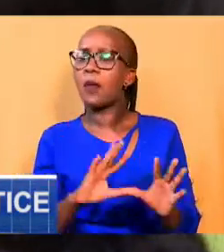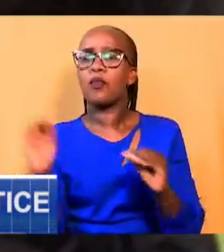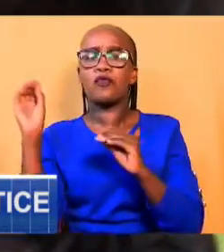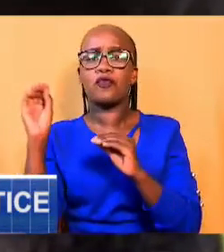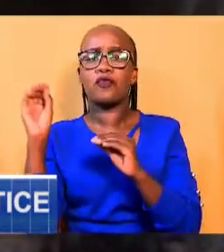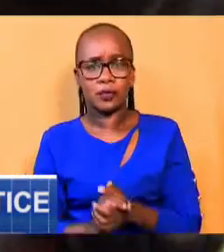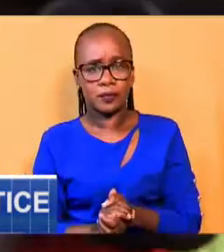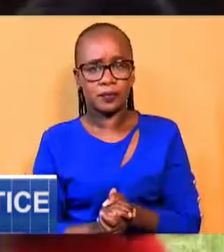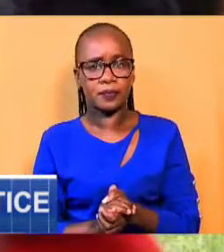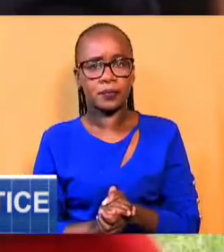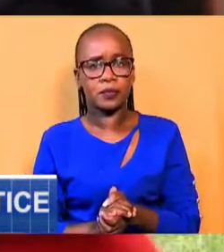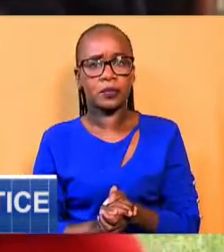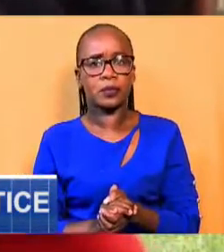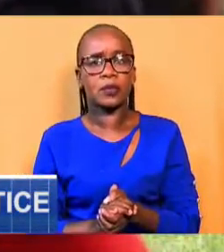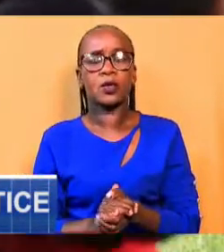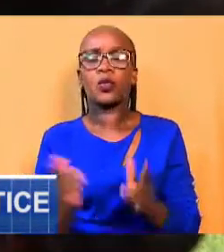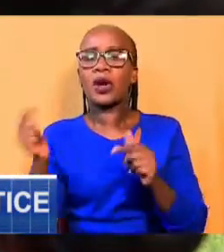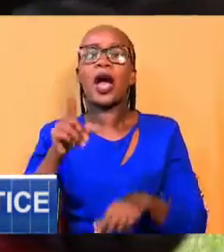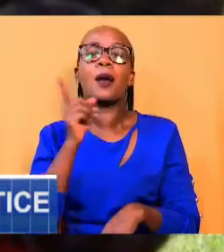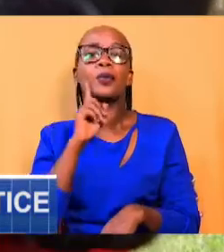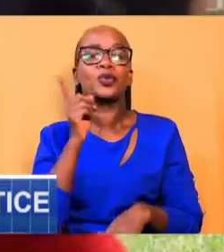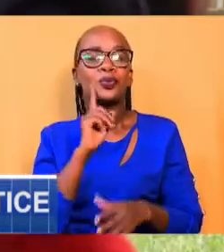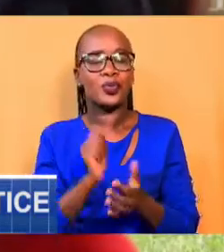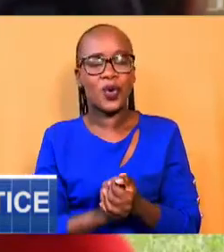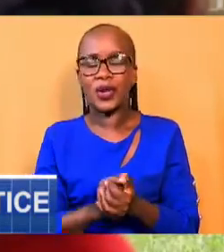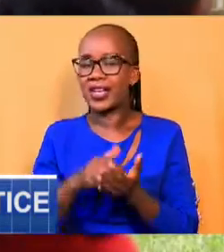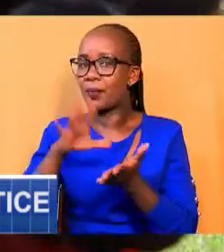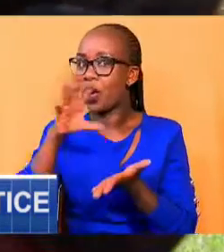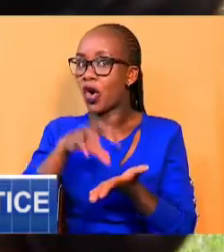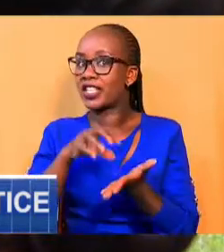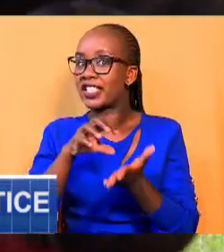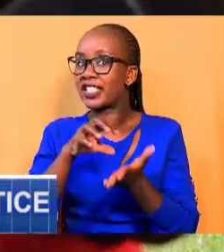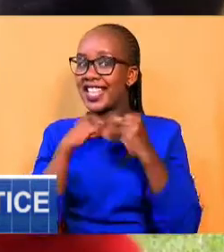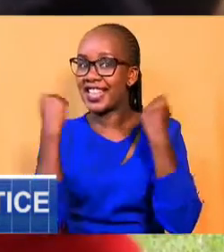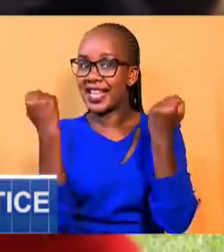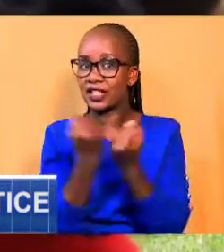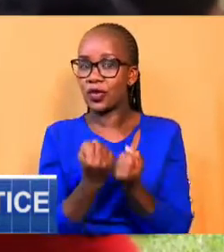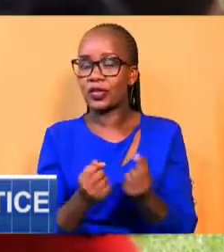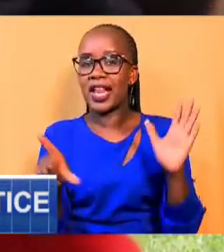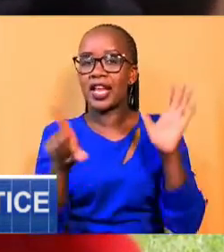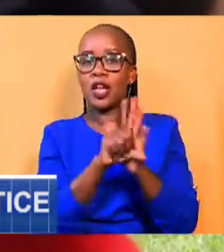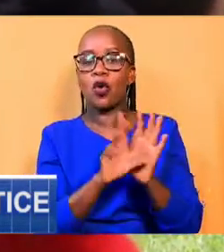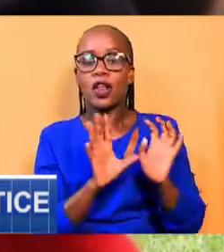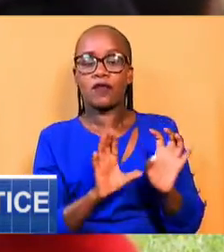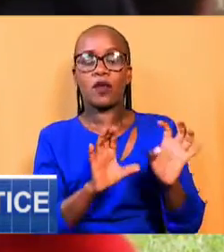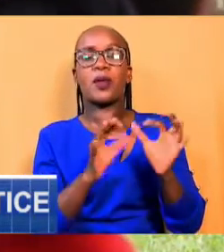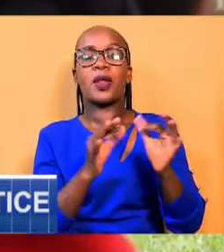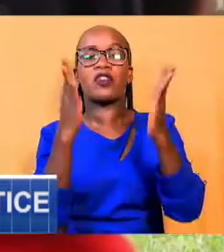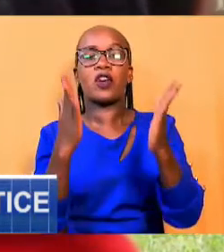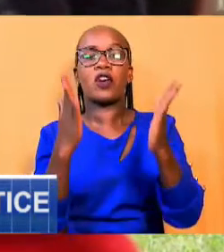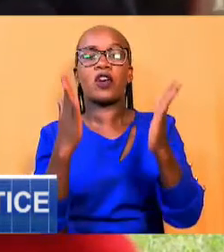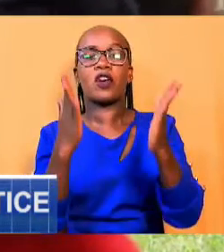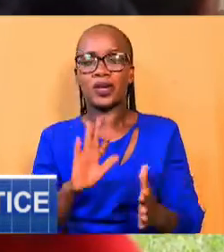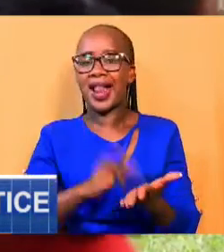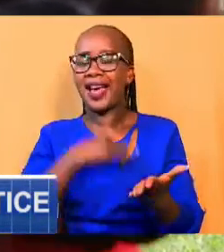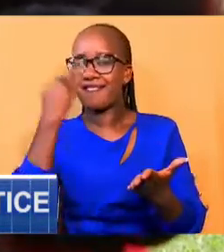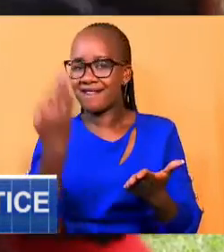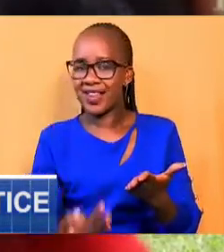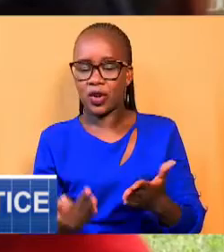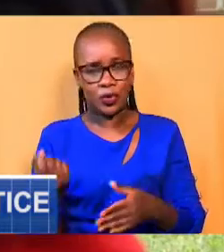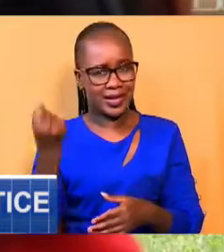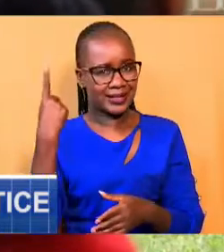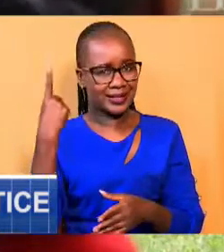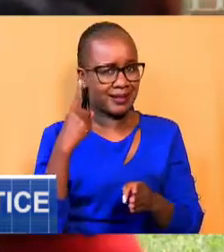hapa, uenda utakuja kesho. In most cases, the society and law enforcement officials fail